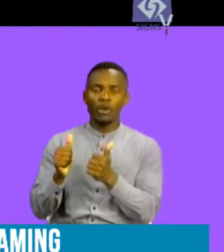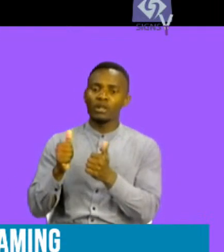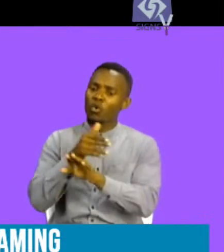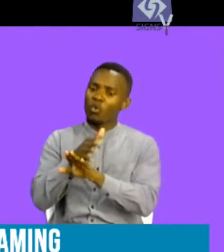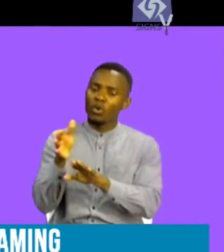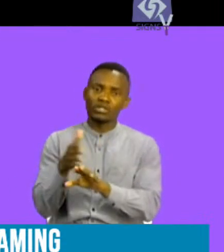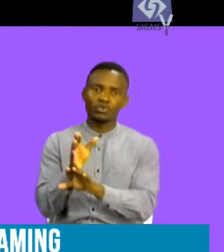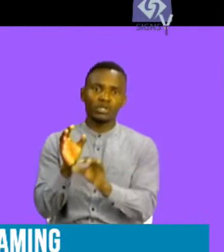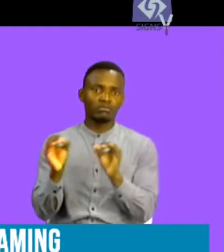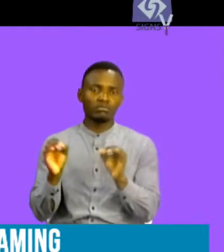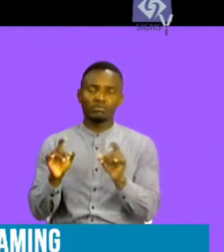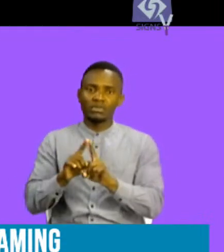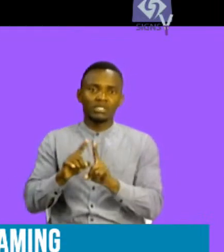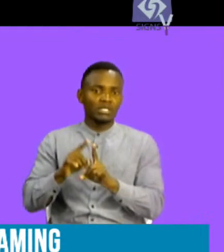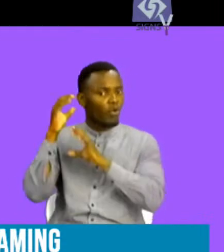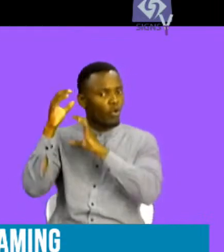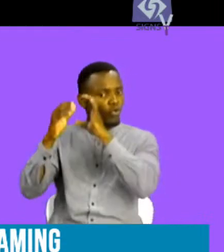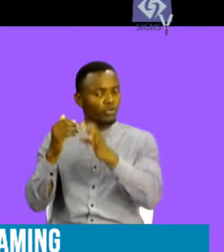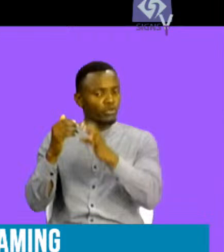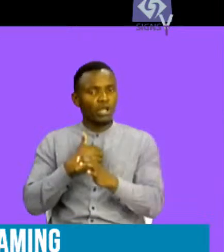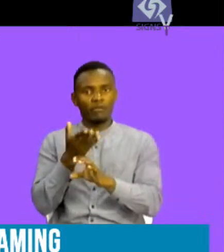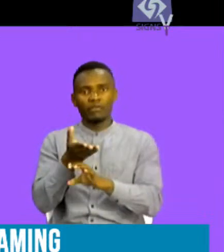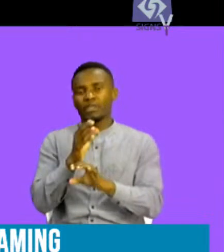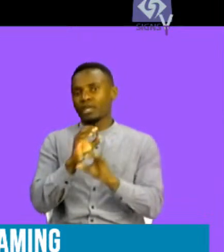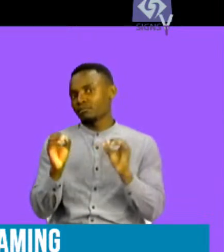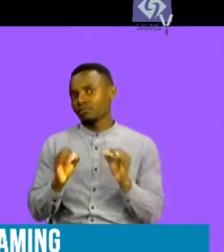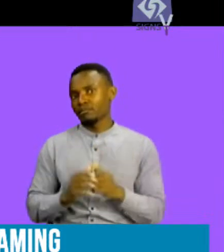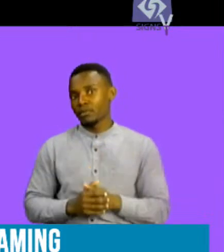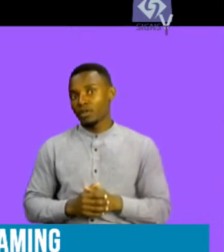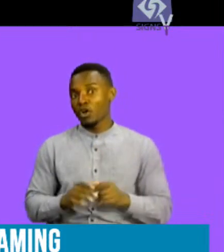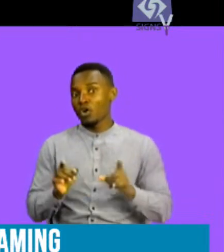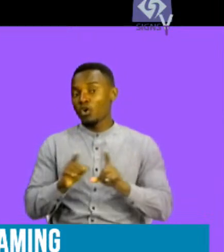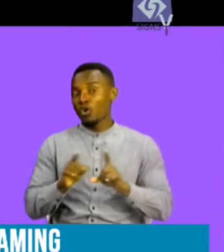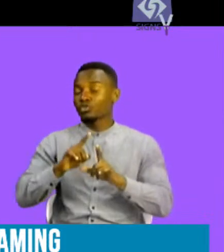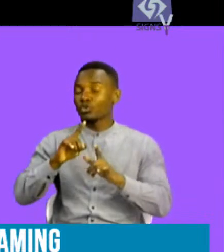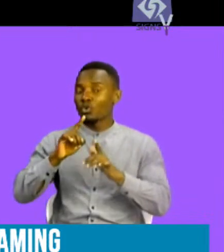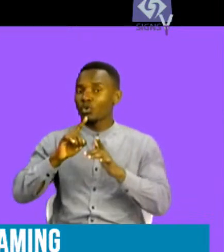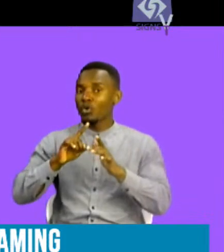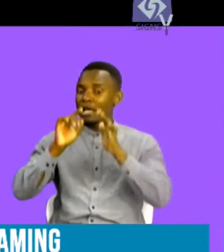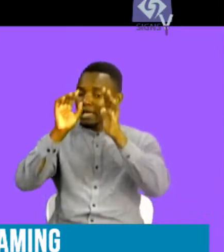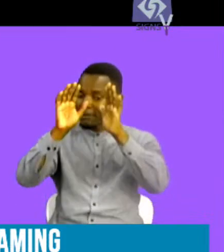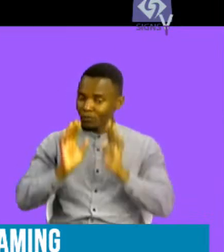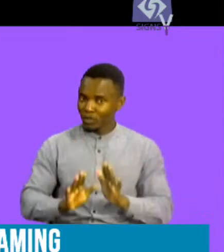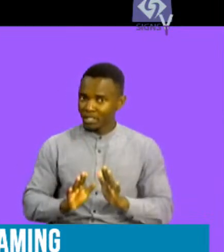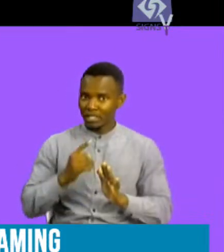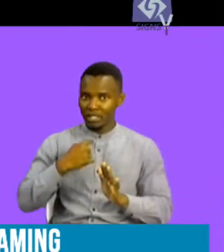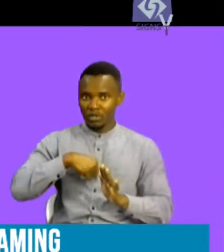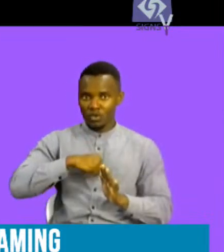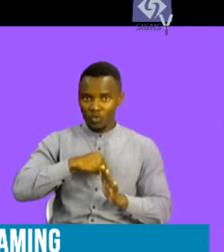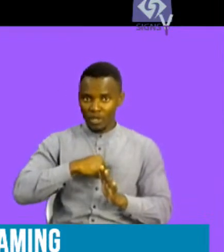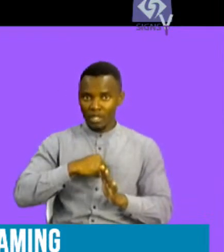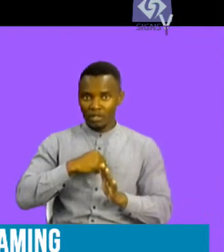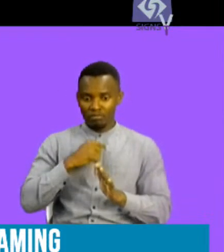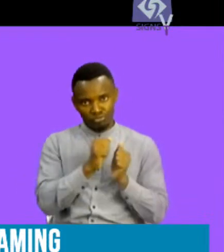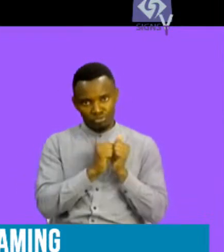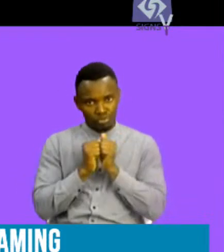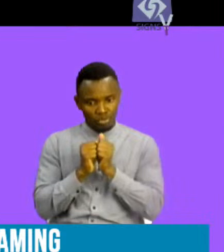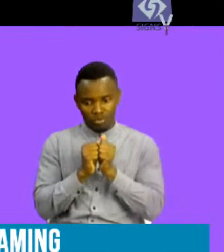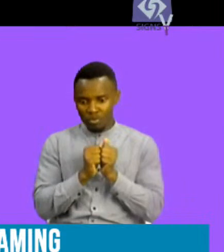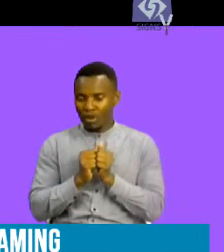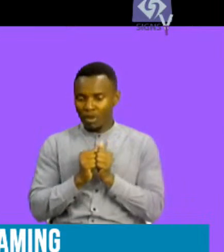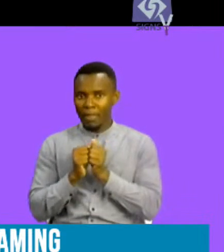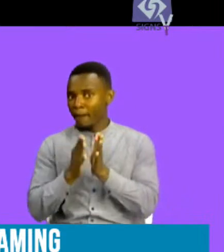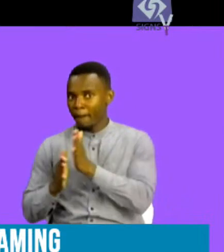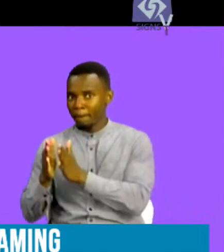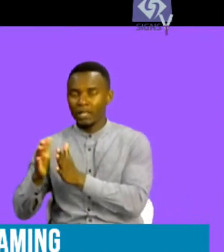services. There is no confusion for that person with disabilities. And then, most importantly, planning together. So we plan together. We